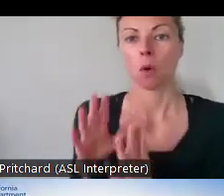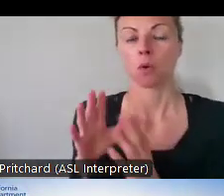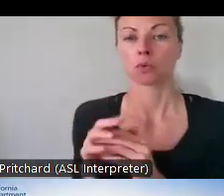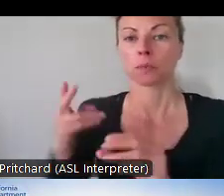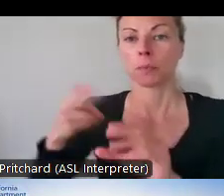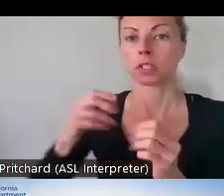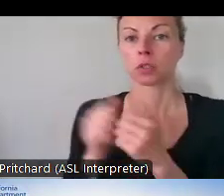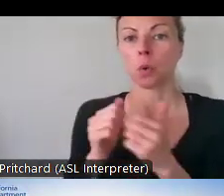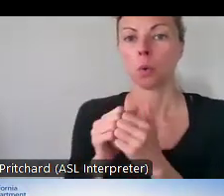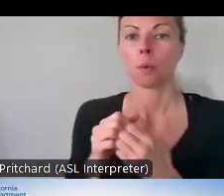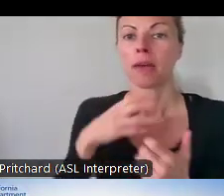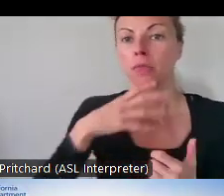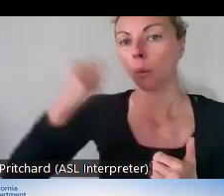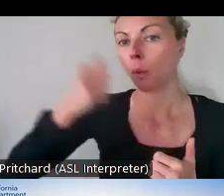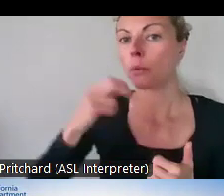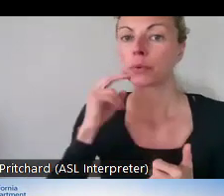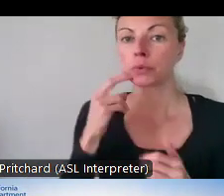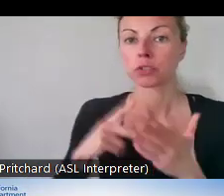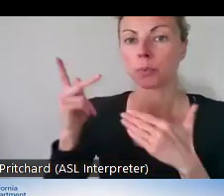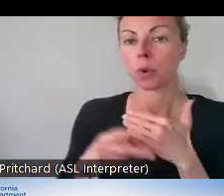elderly nutrition program and is over